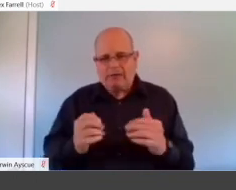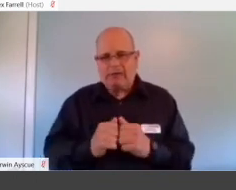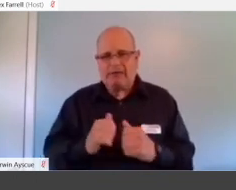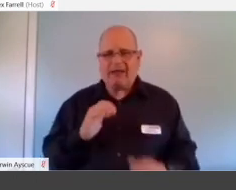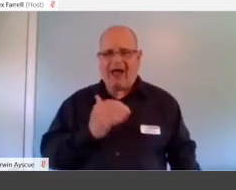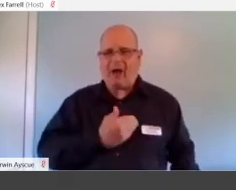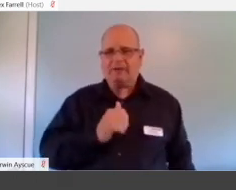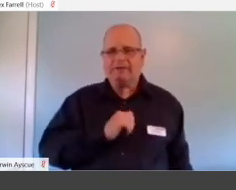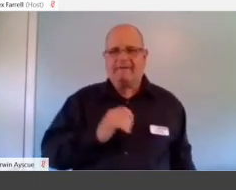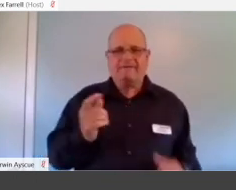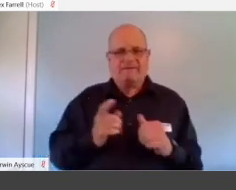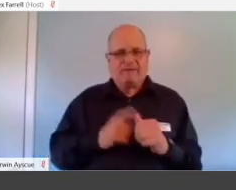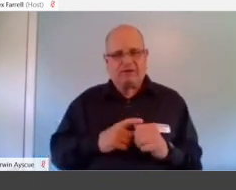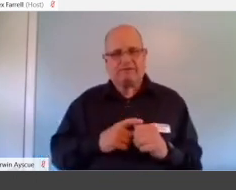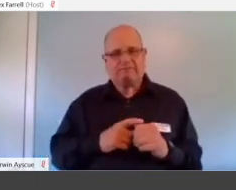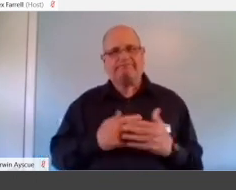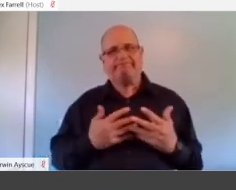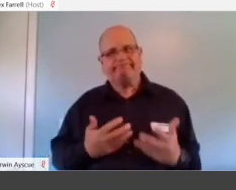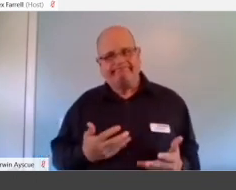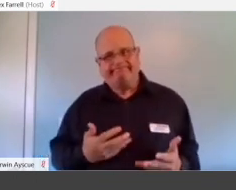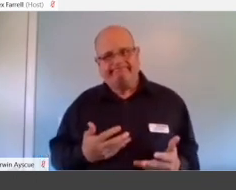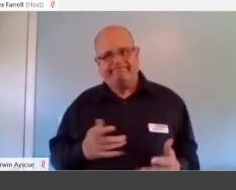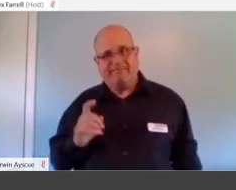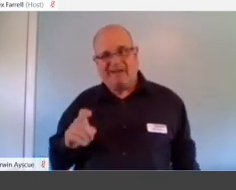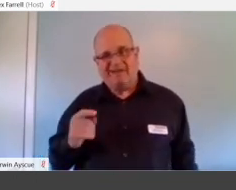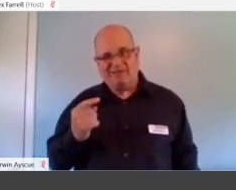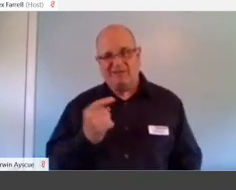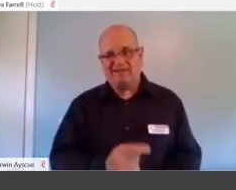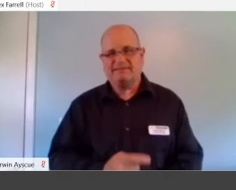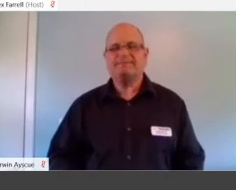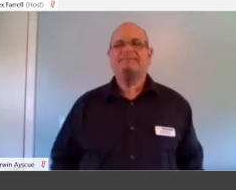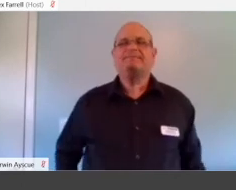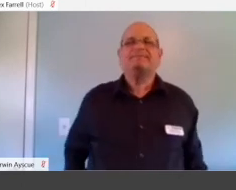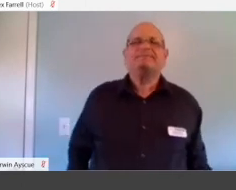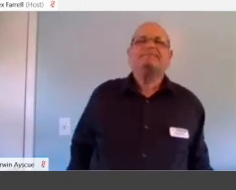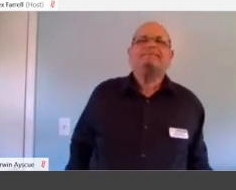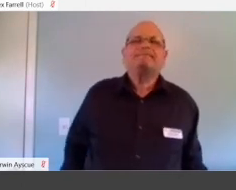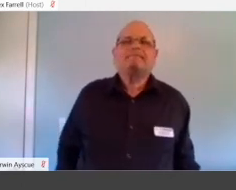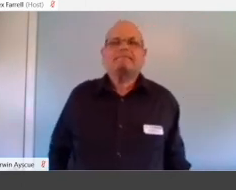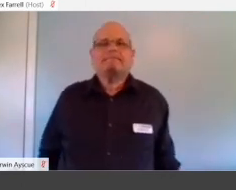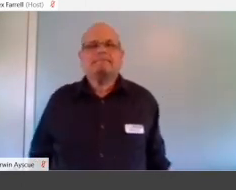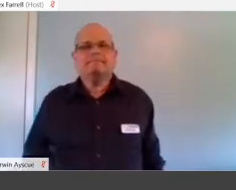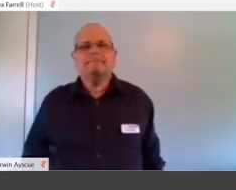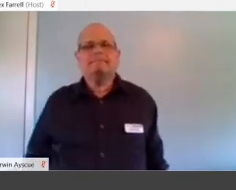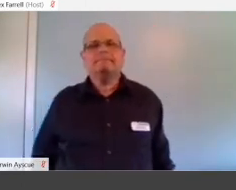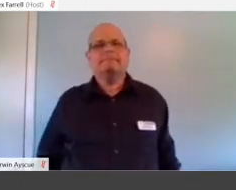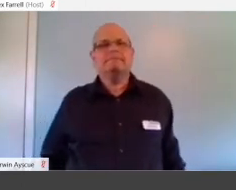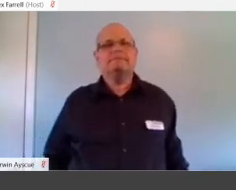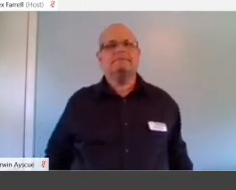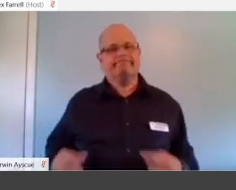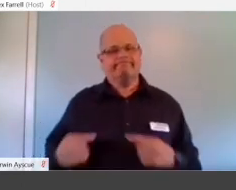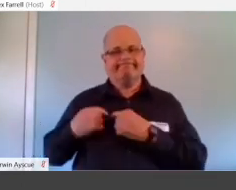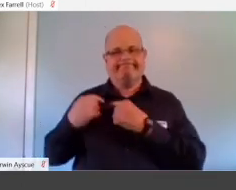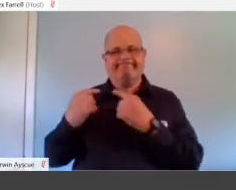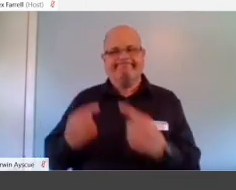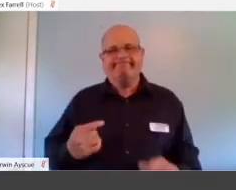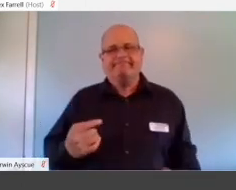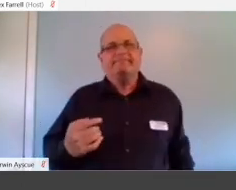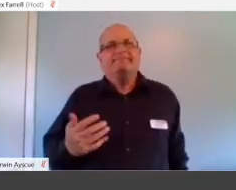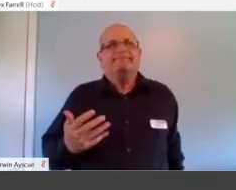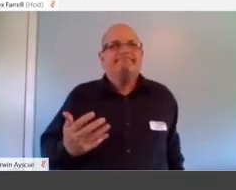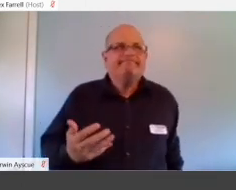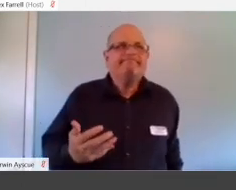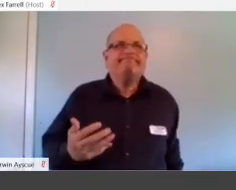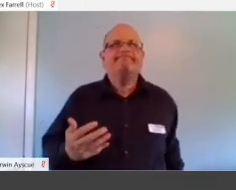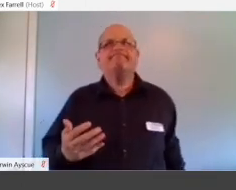then how do we do that? And I think one of the things that our mindset really has to be set